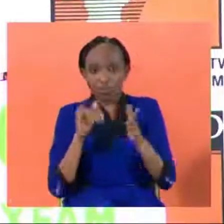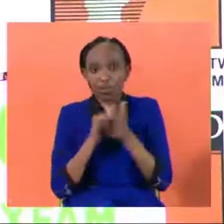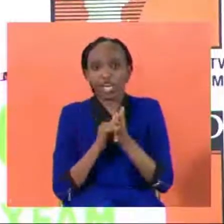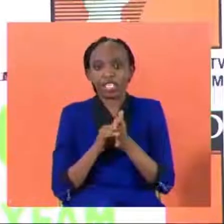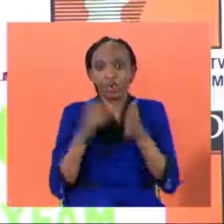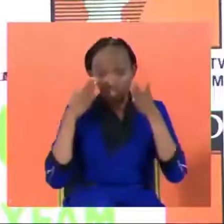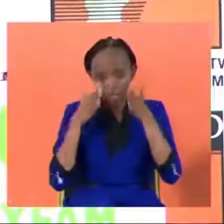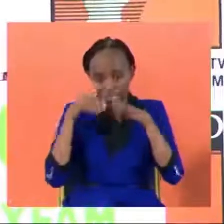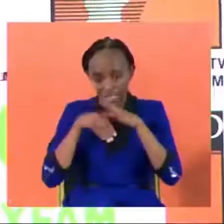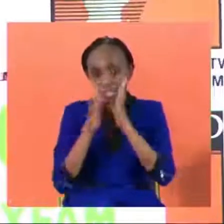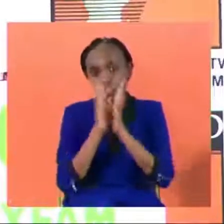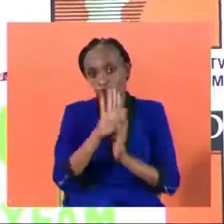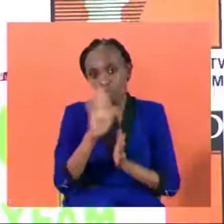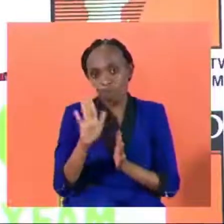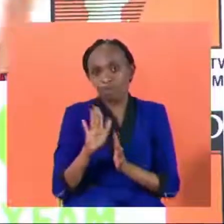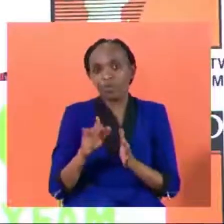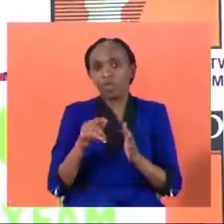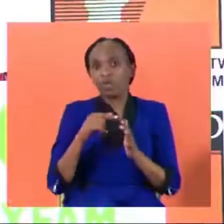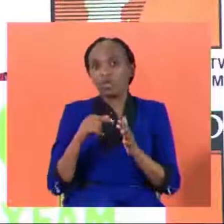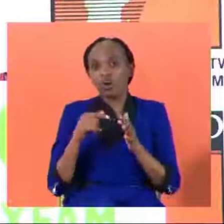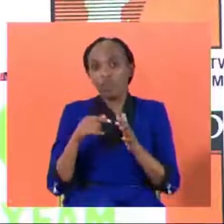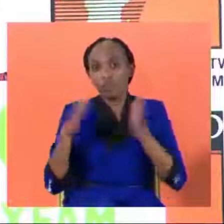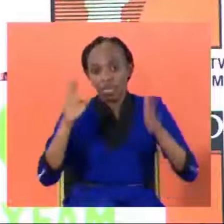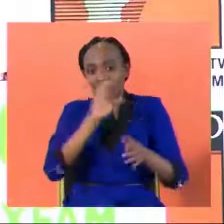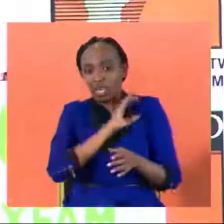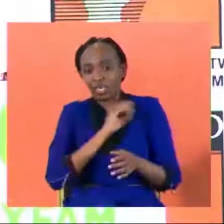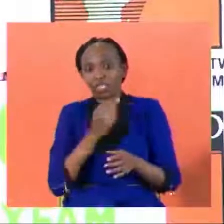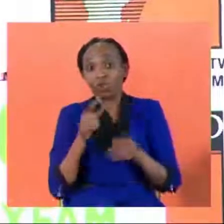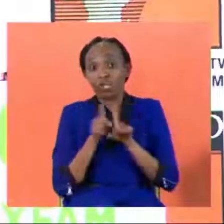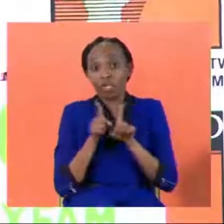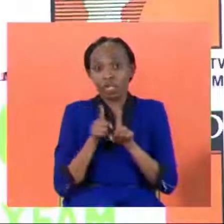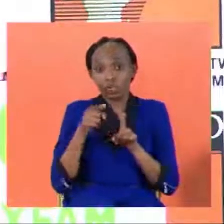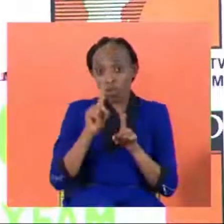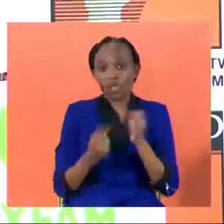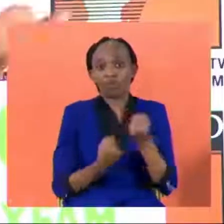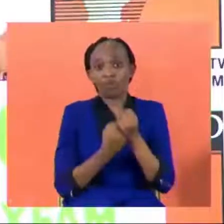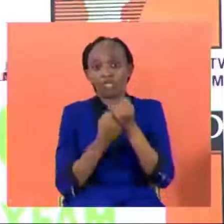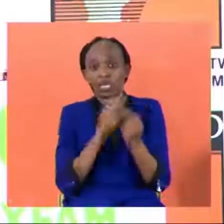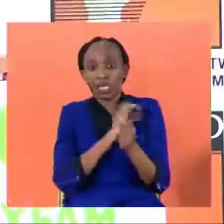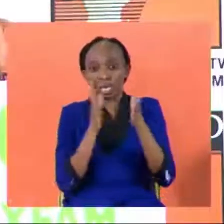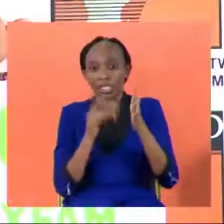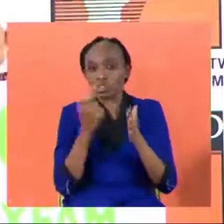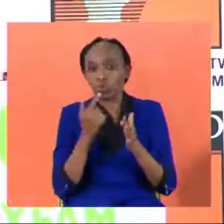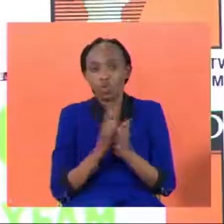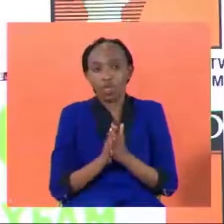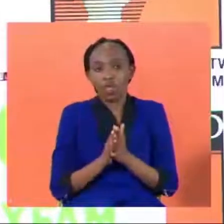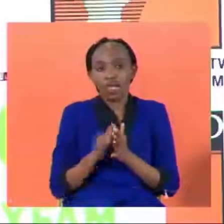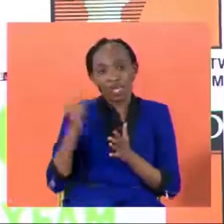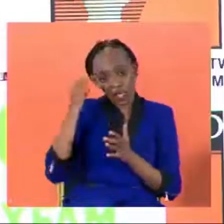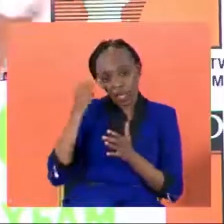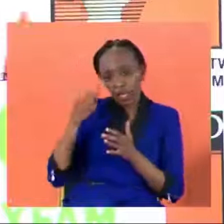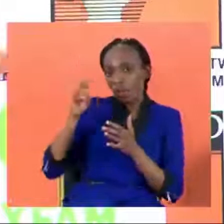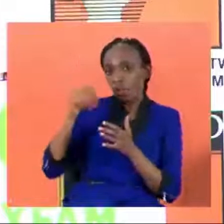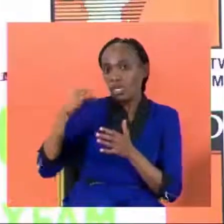to be focusing in your story? Who's your main character, but also who are your supporting roles? I think Wahika spoke about telling different